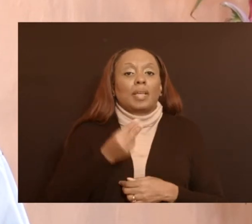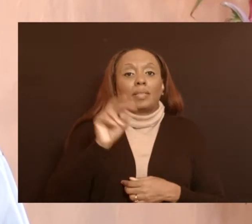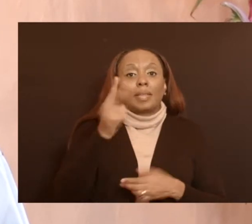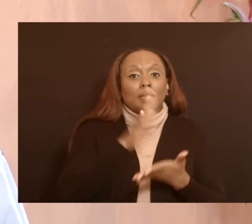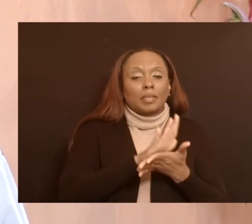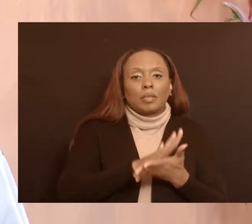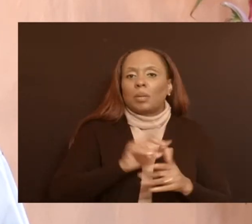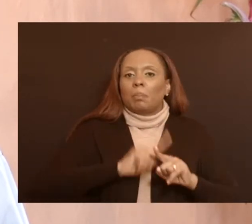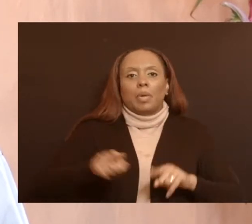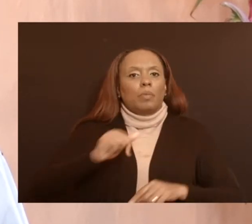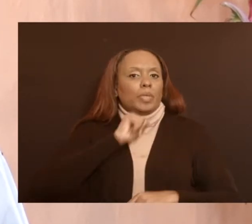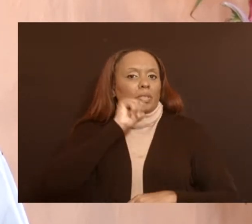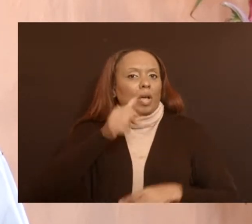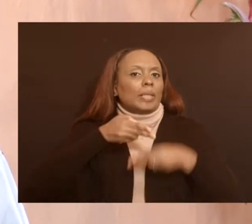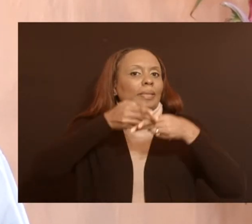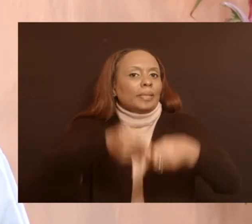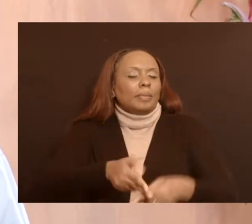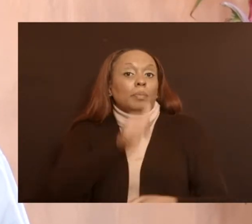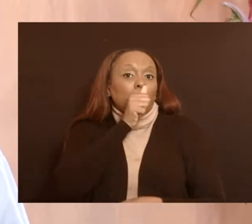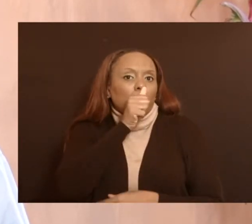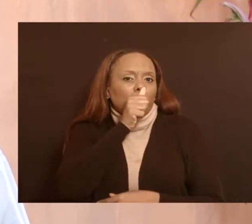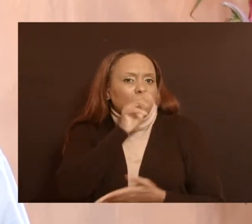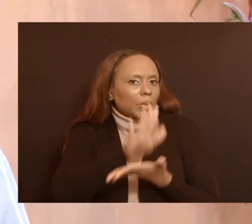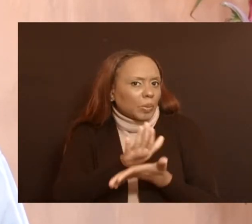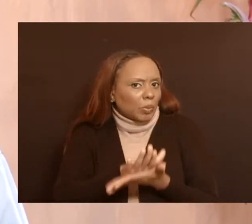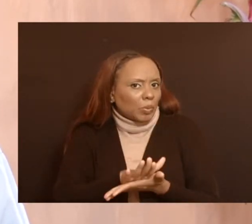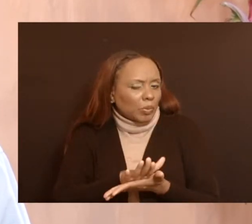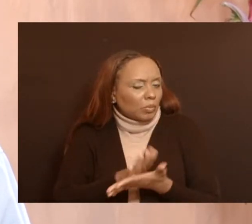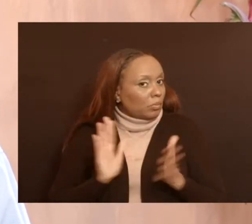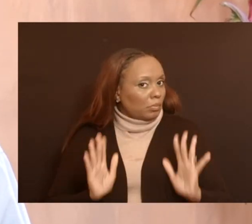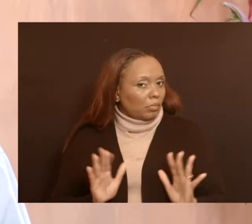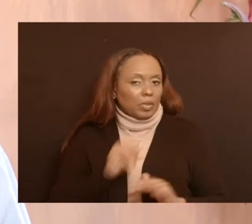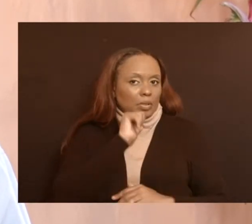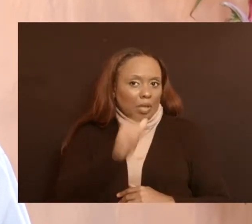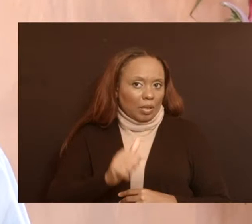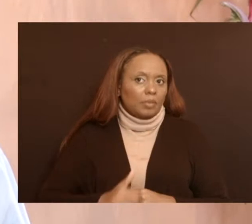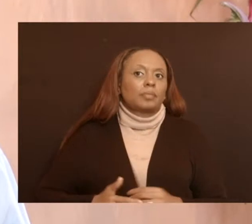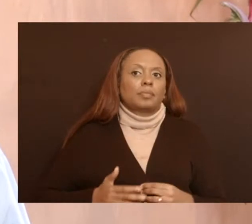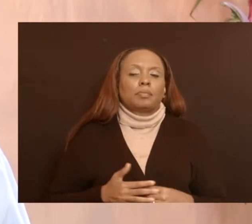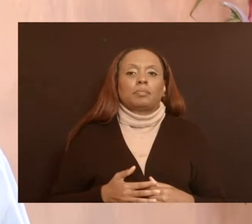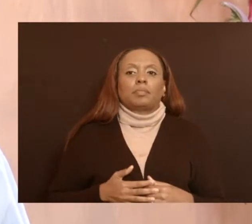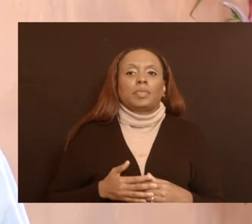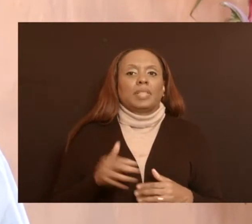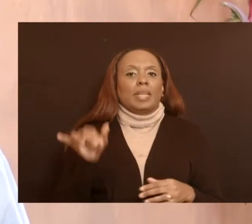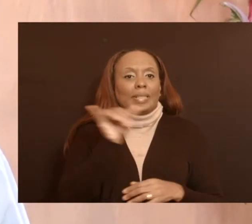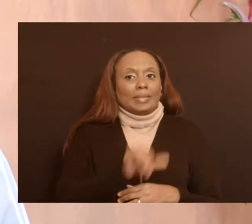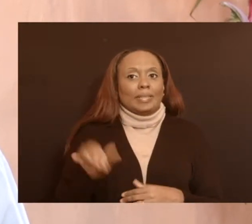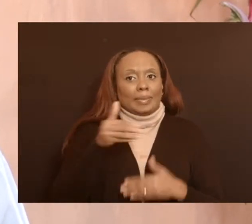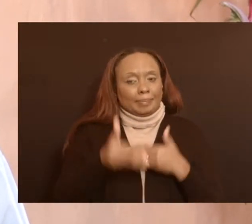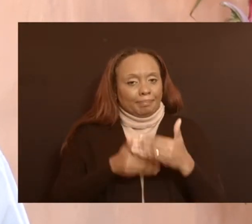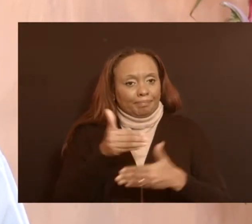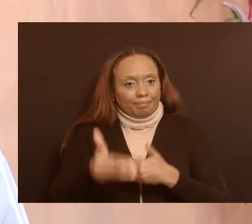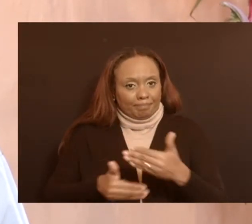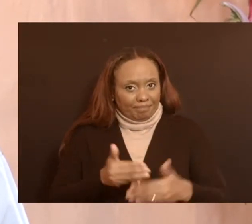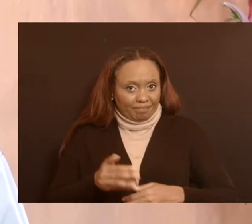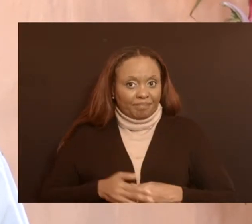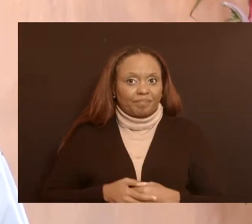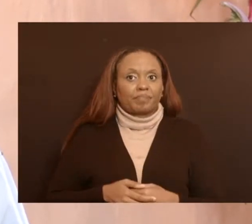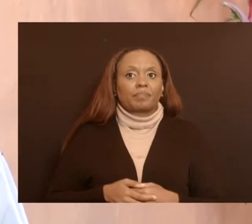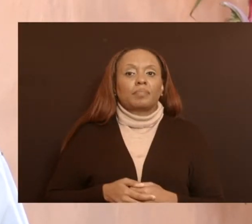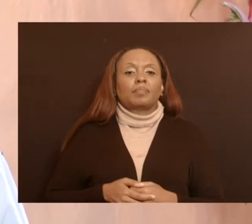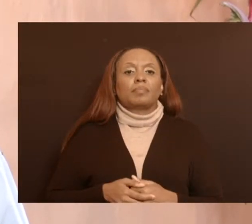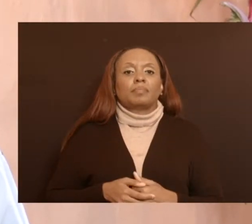been consistent throughout the entire period of this fight against COVID. In relation to